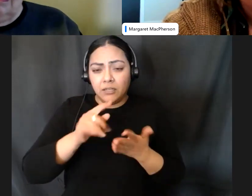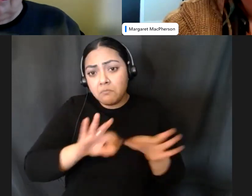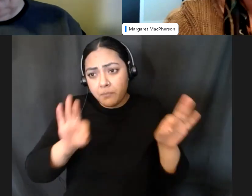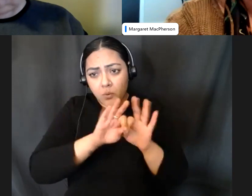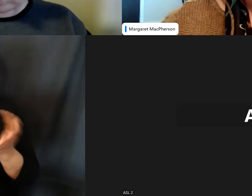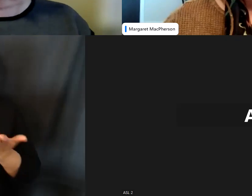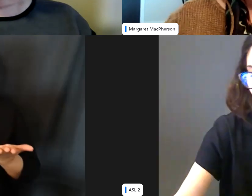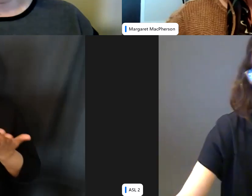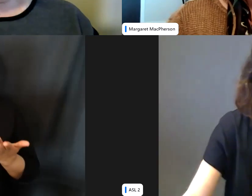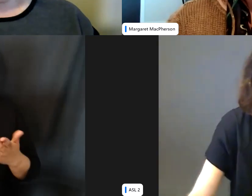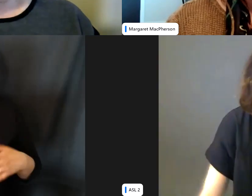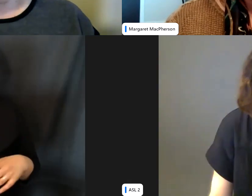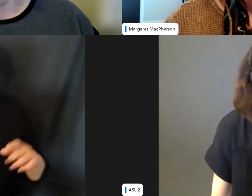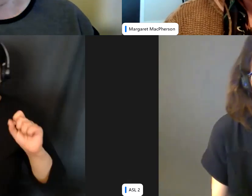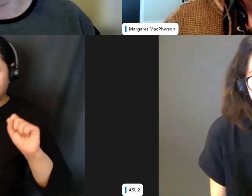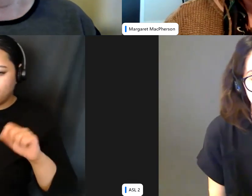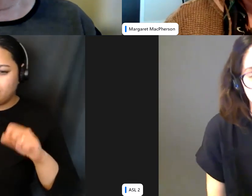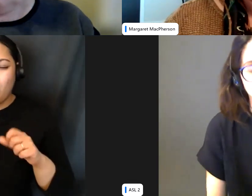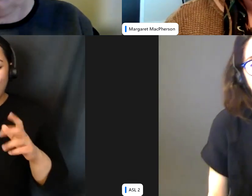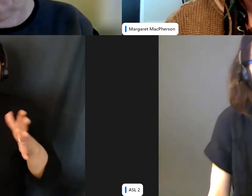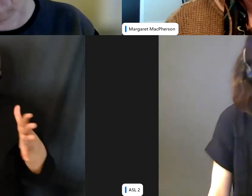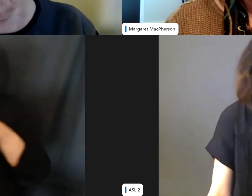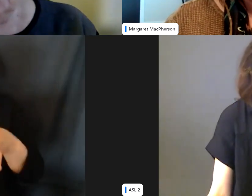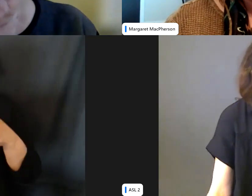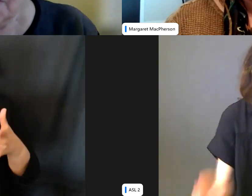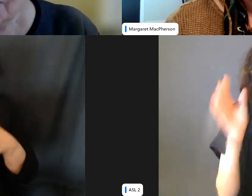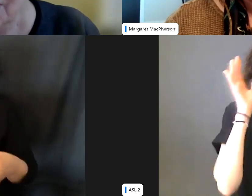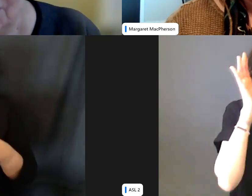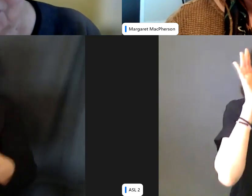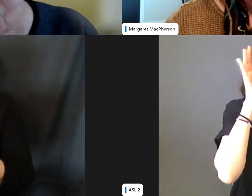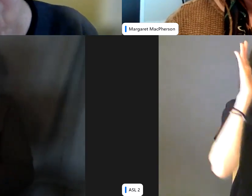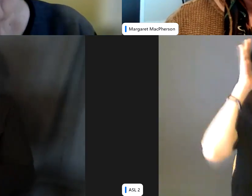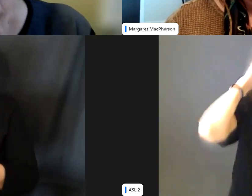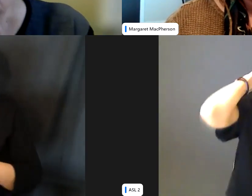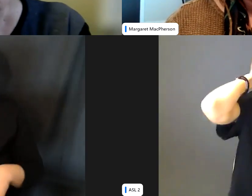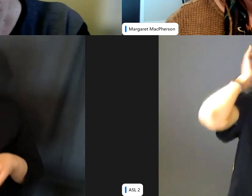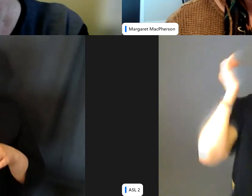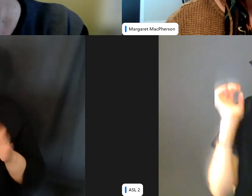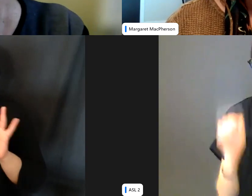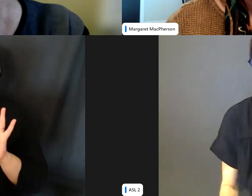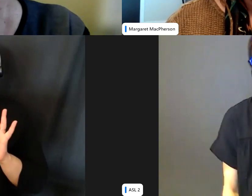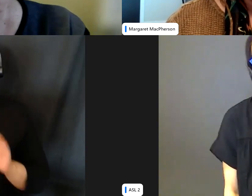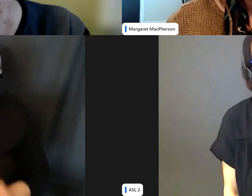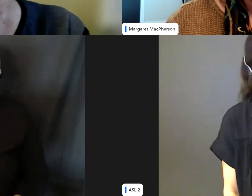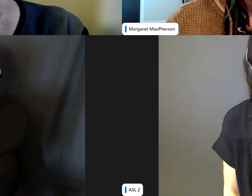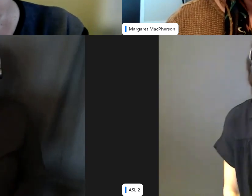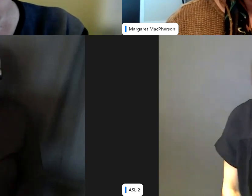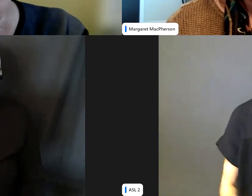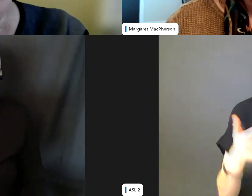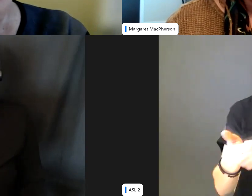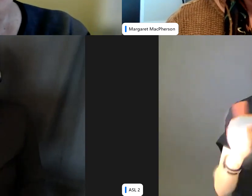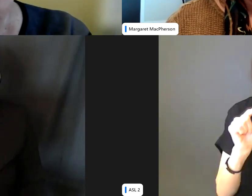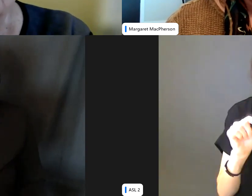Yeah. And well, which it all ties together. So Yeah. anyway, governments are usually respond, not always, but